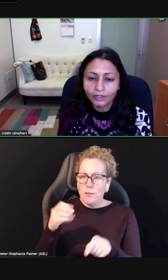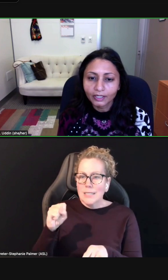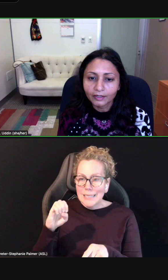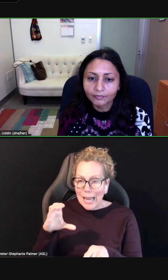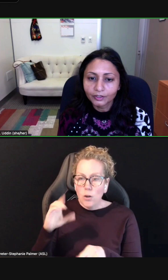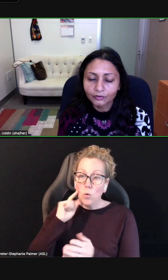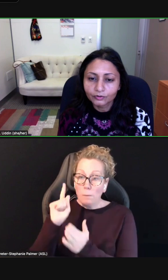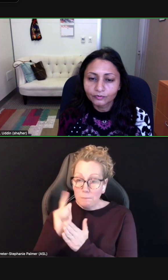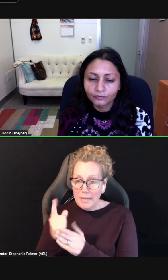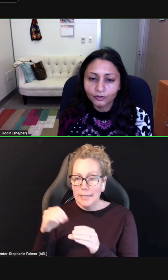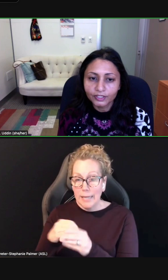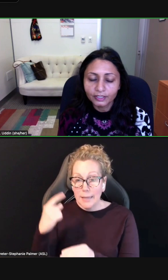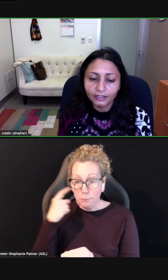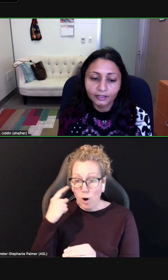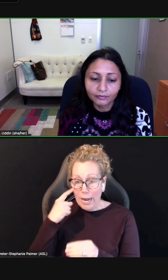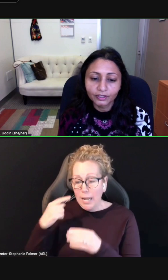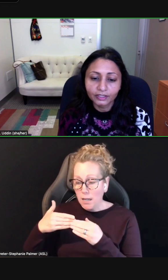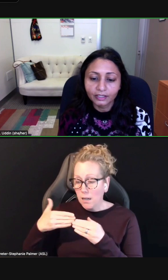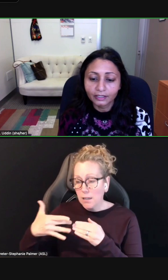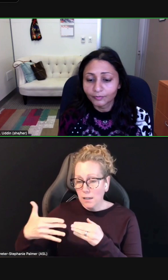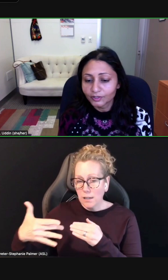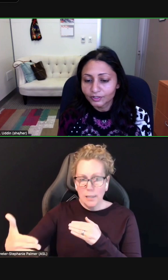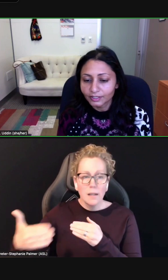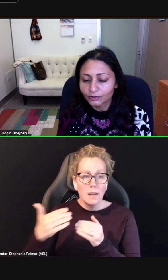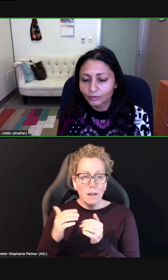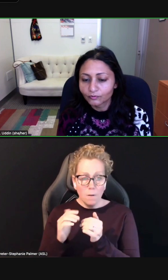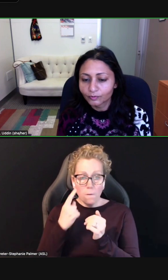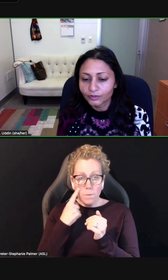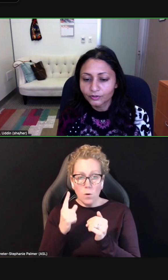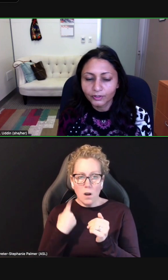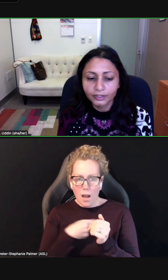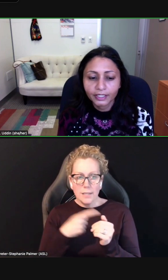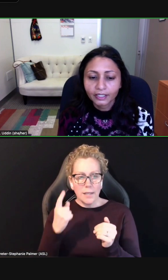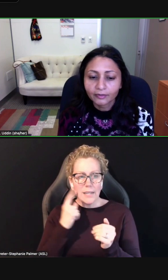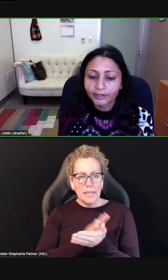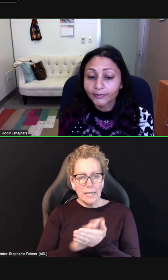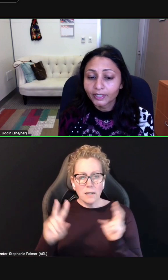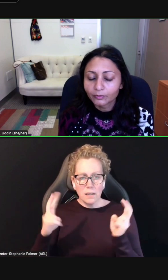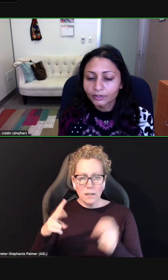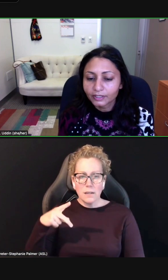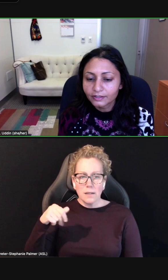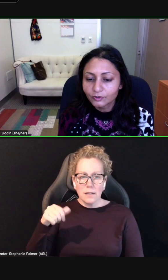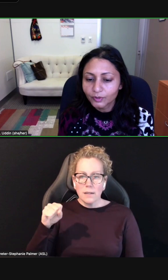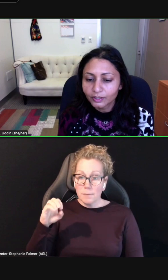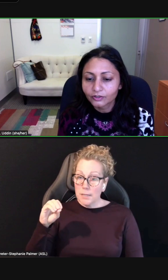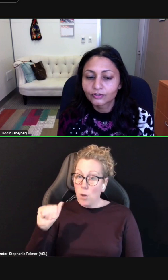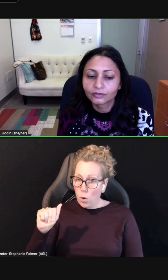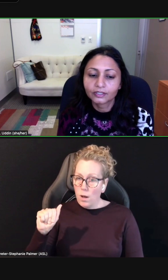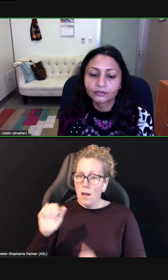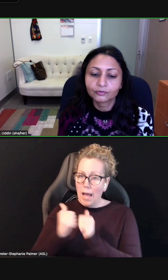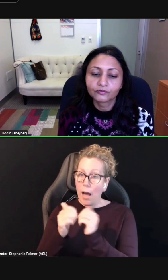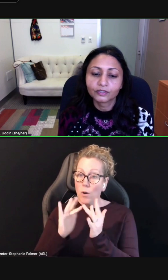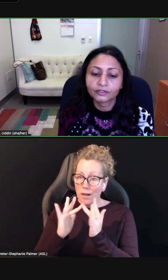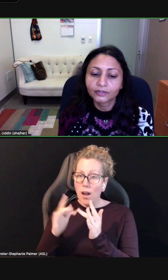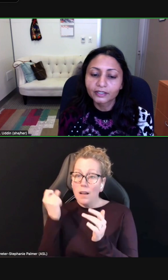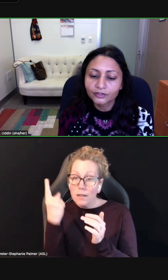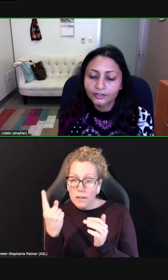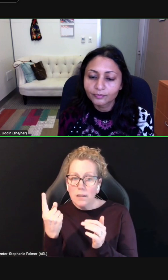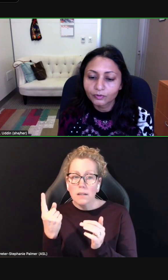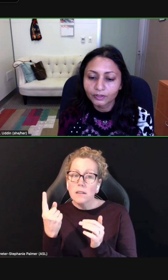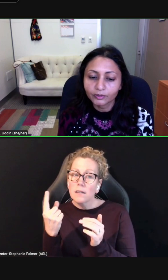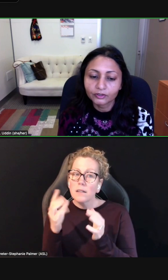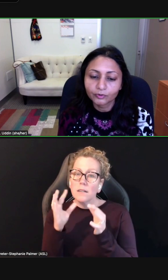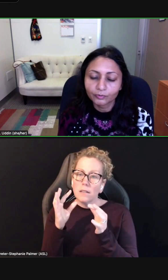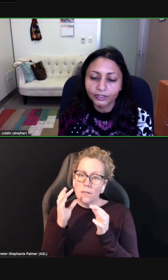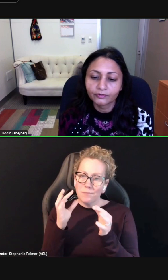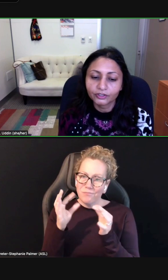and how for us, really, this is a nice quote from Pessoa about how a network needs to be understood in terms of